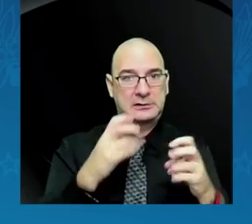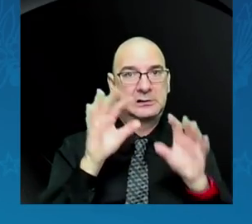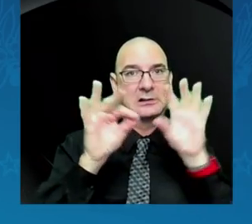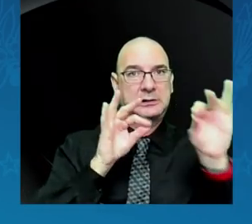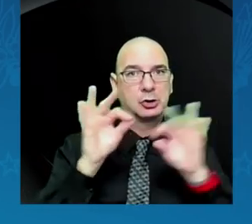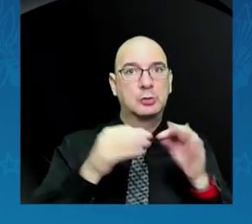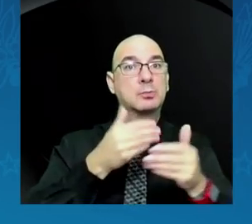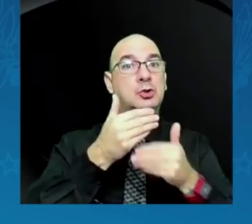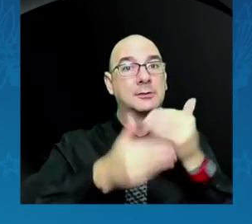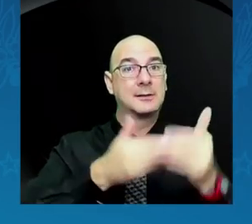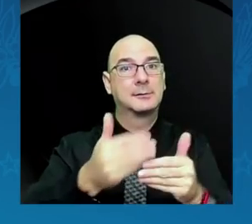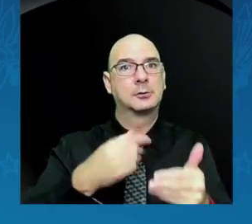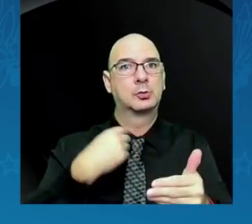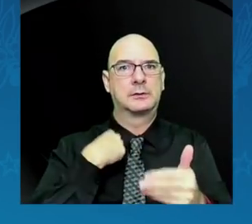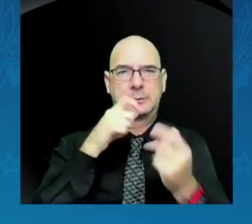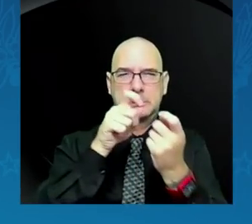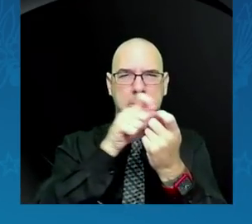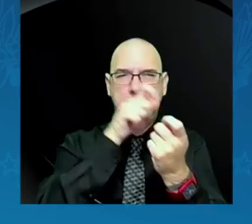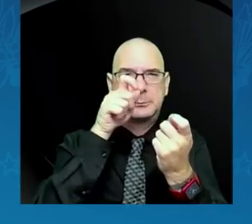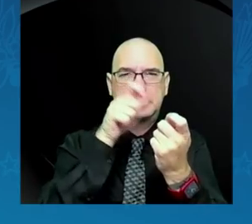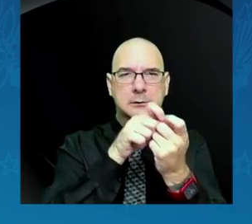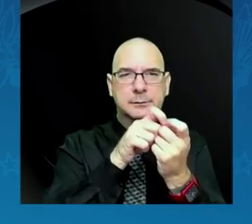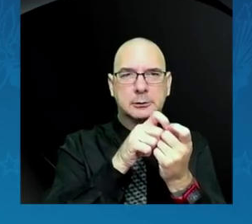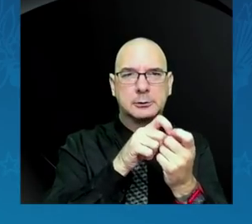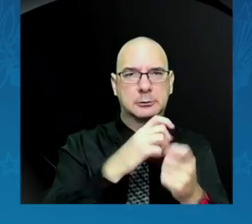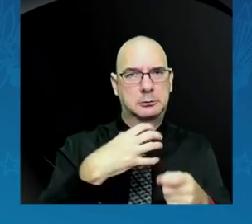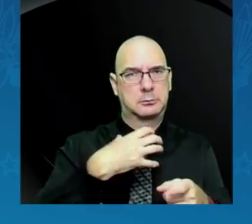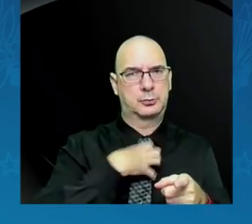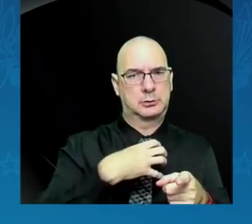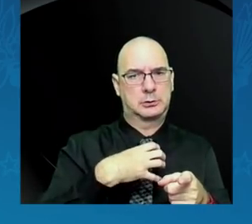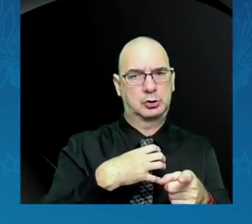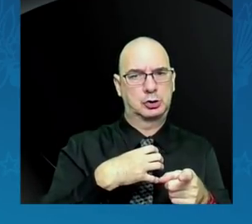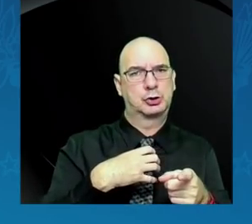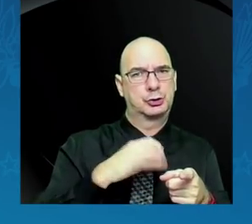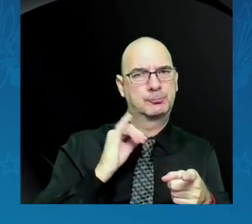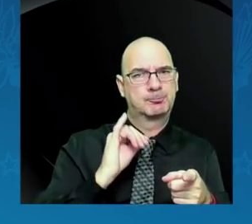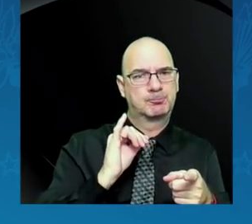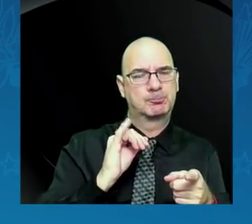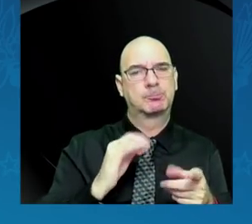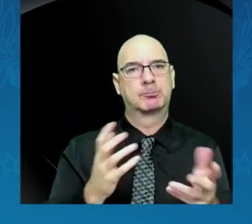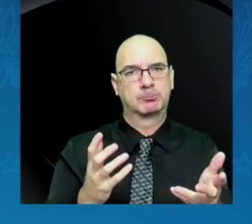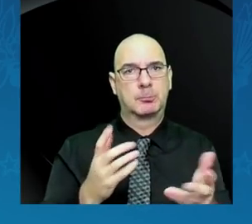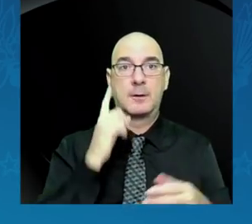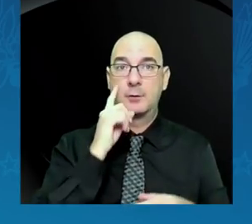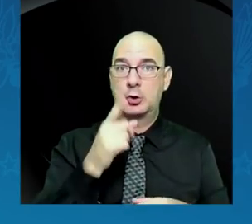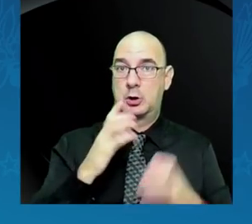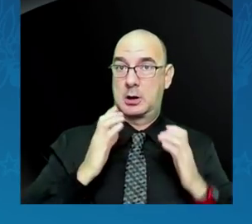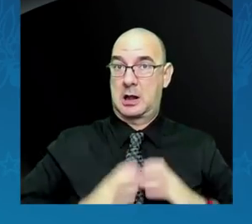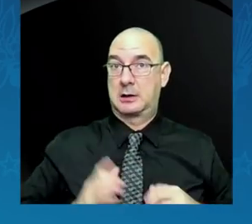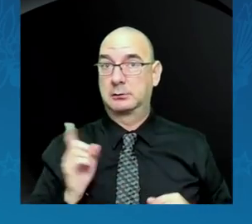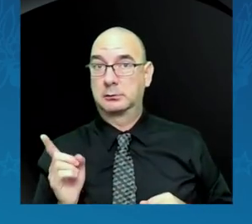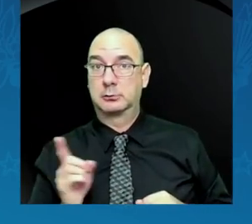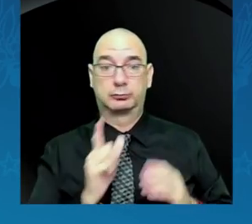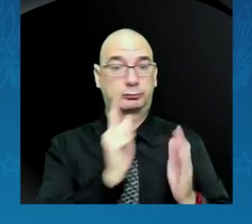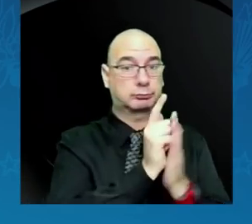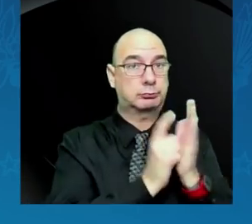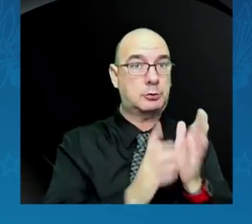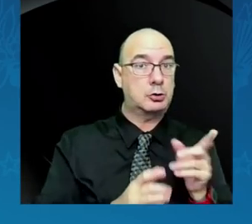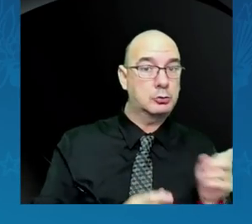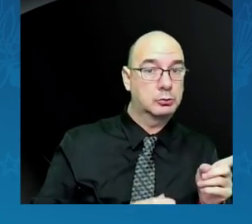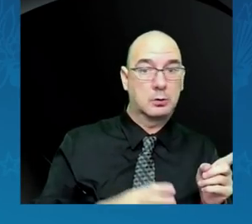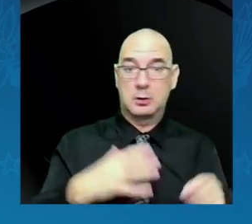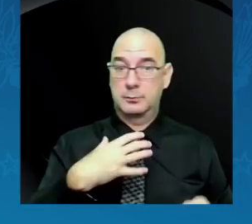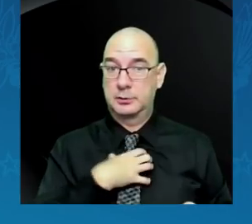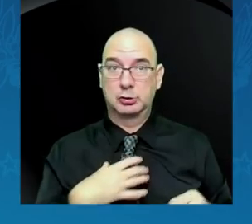specific objections that, on behalf of a client, a lawyer can make when it becomes clear that there